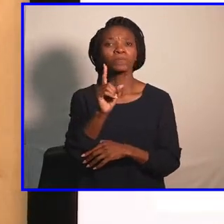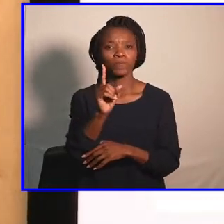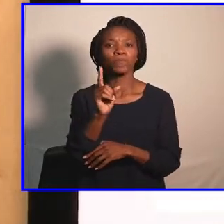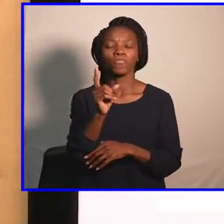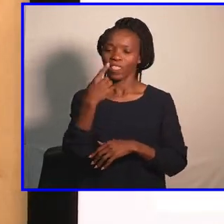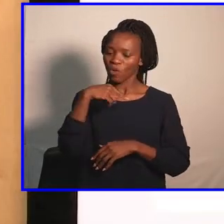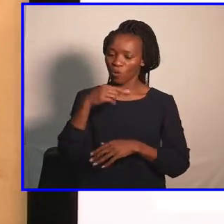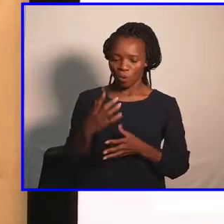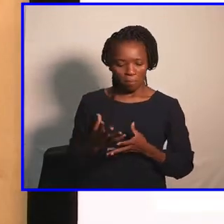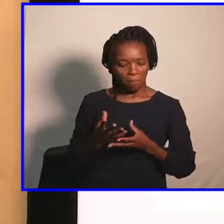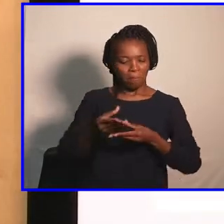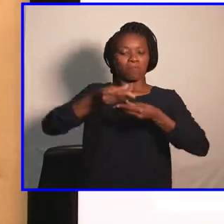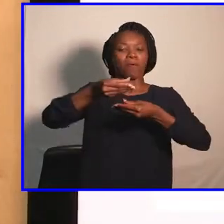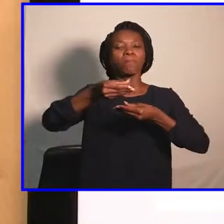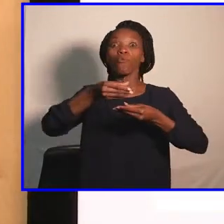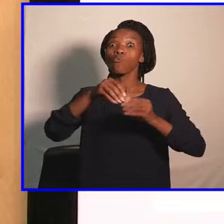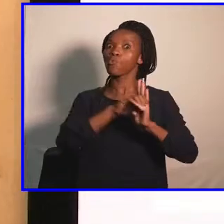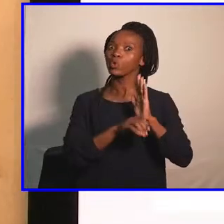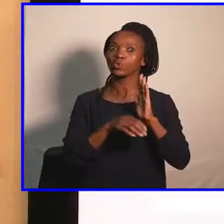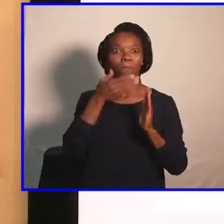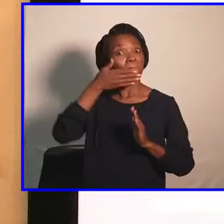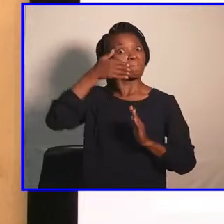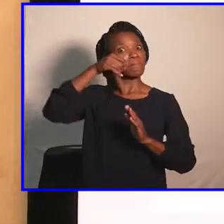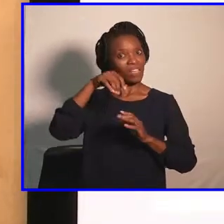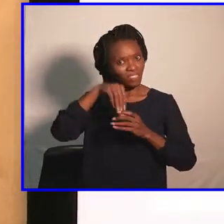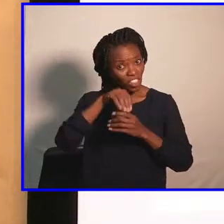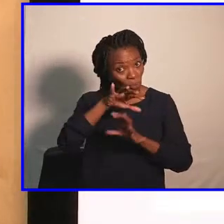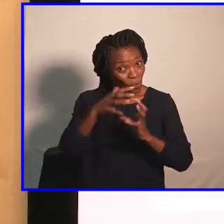we produce one of the best constitutions in the world.